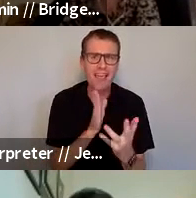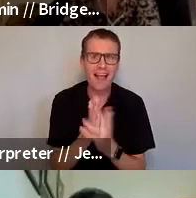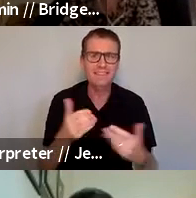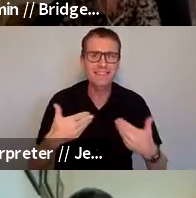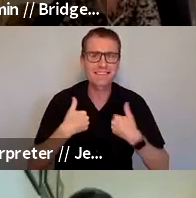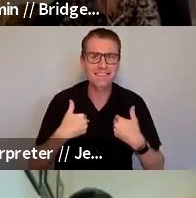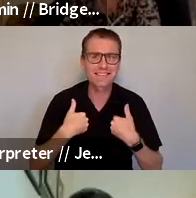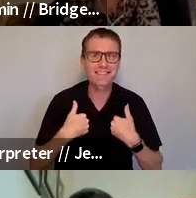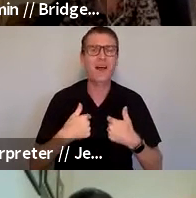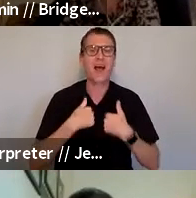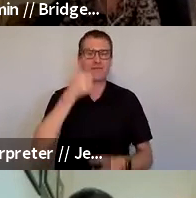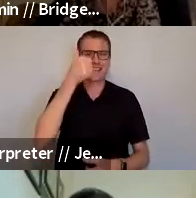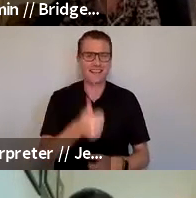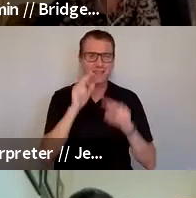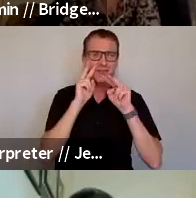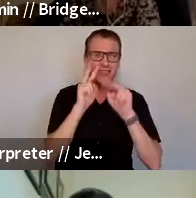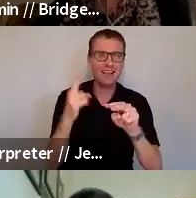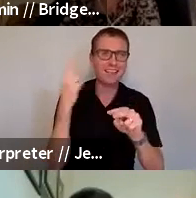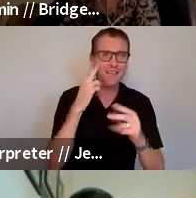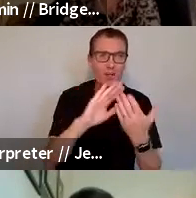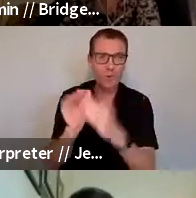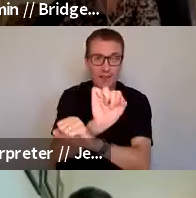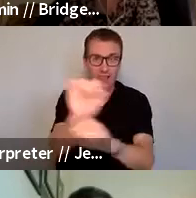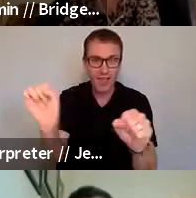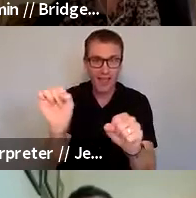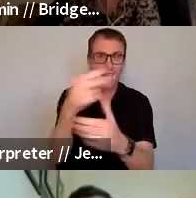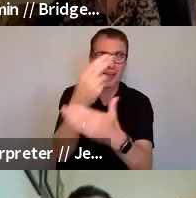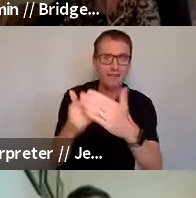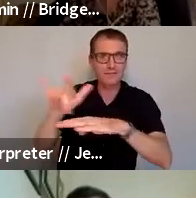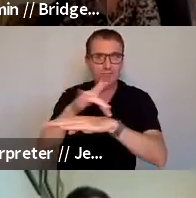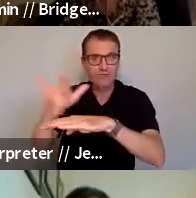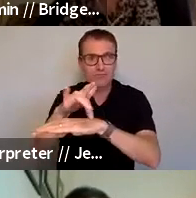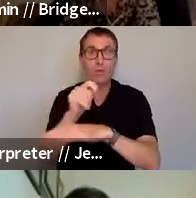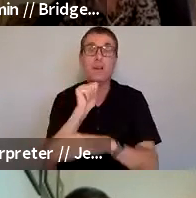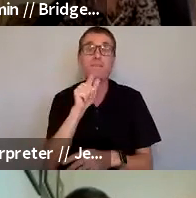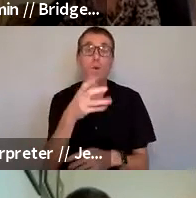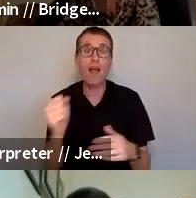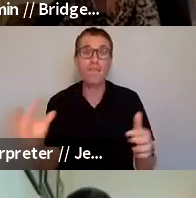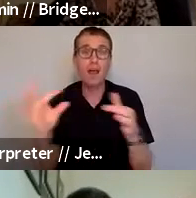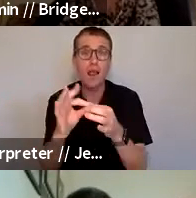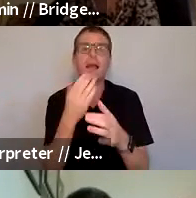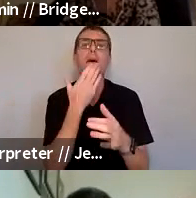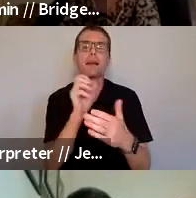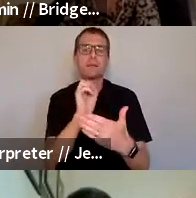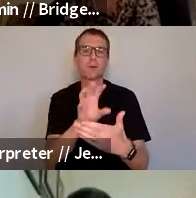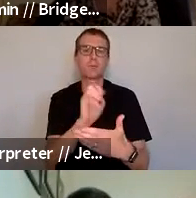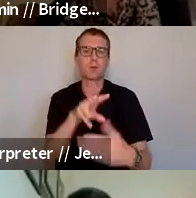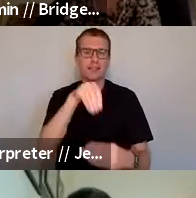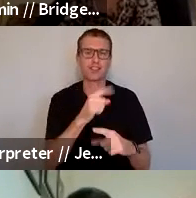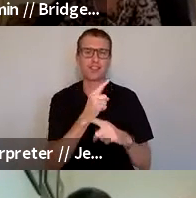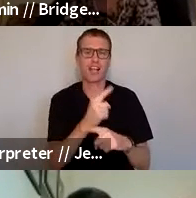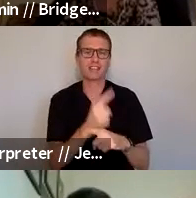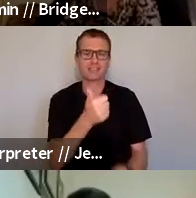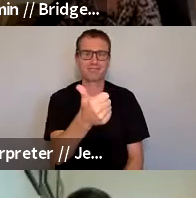other in some way. So if you have any links, please do put them into the chat. And